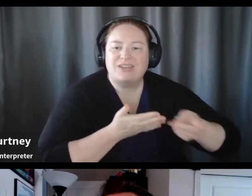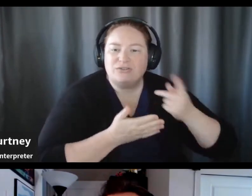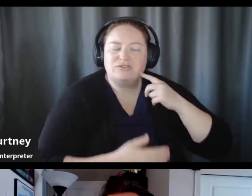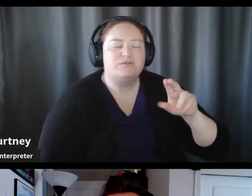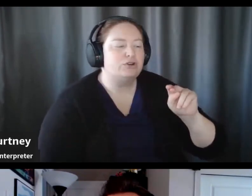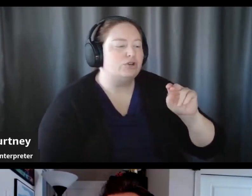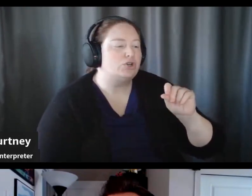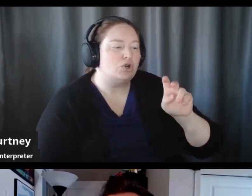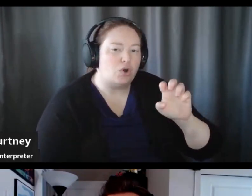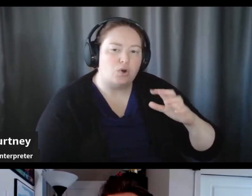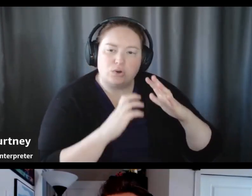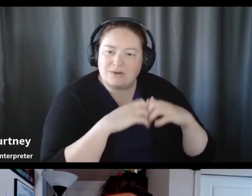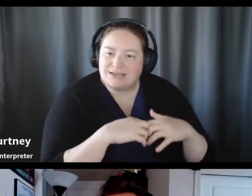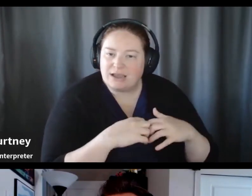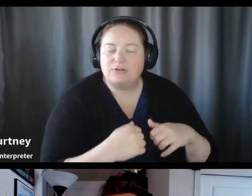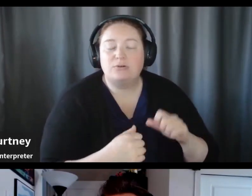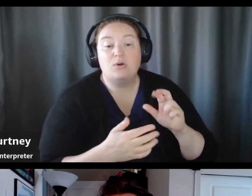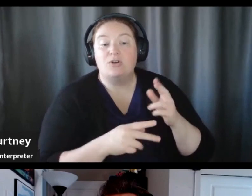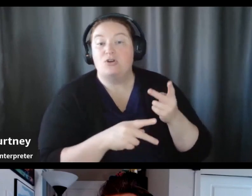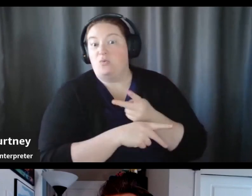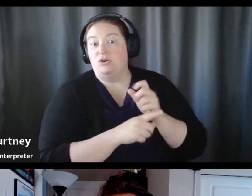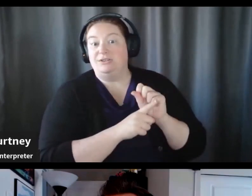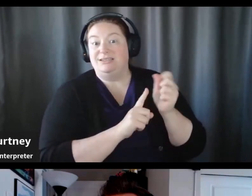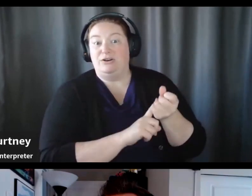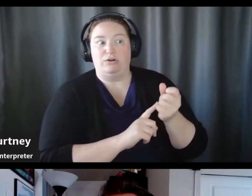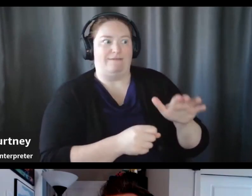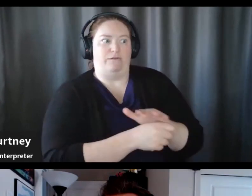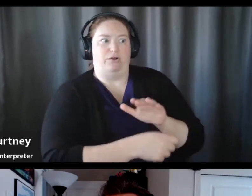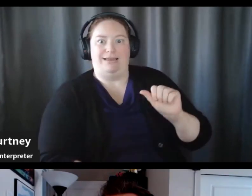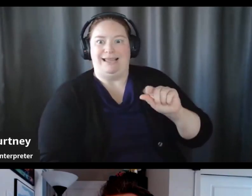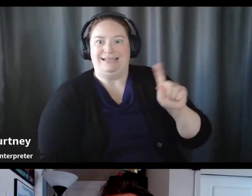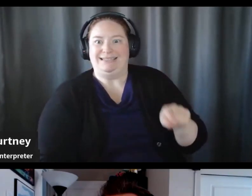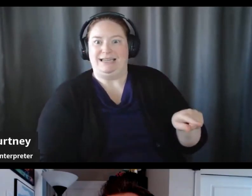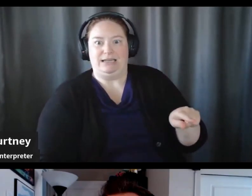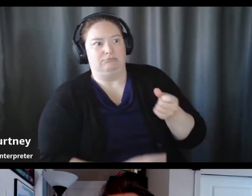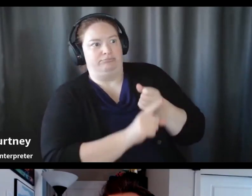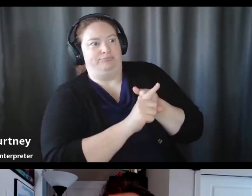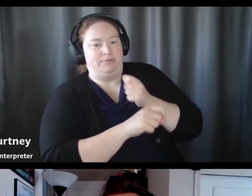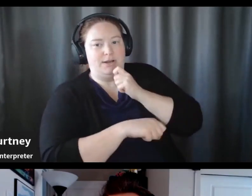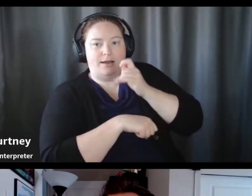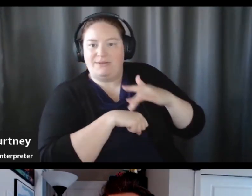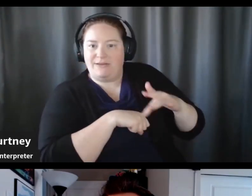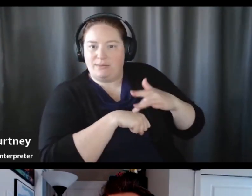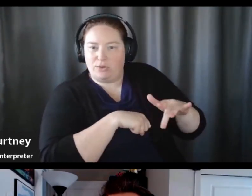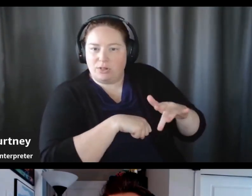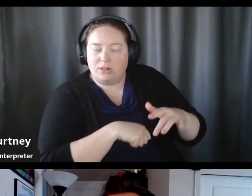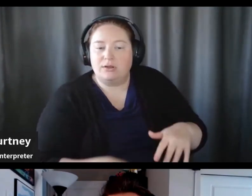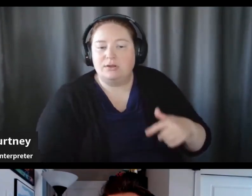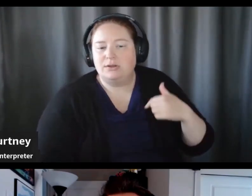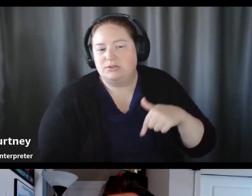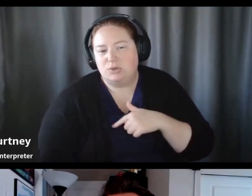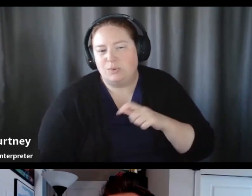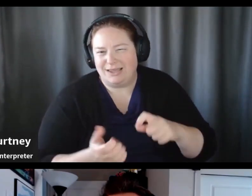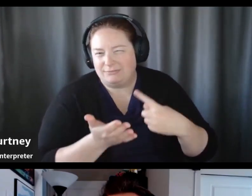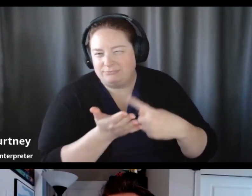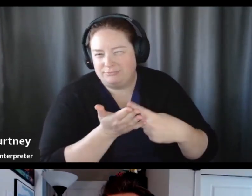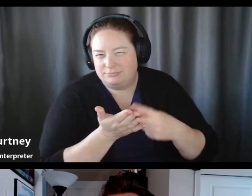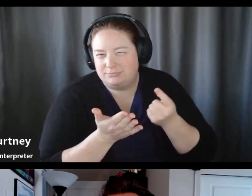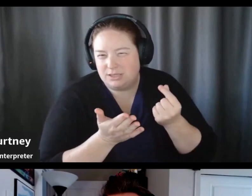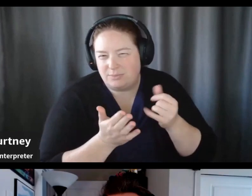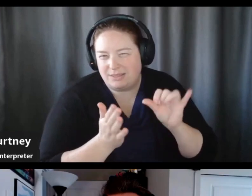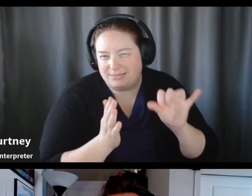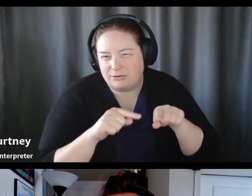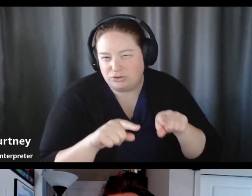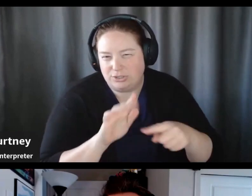or in a worst case scenario, an entire AZ not being available. So that is what we can probably talk about a bit about that during the demo